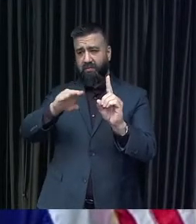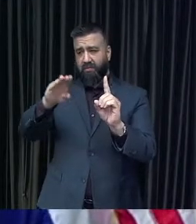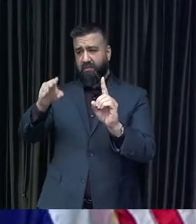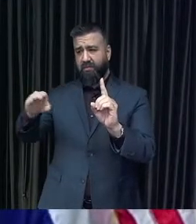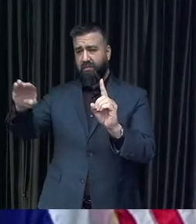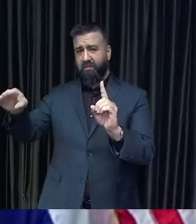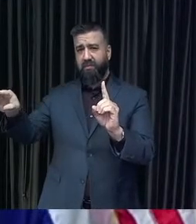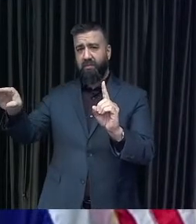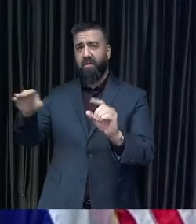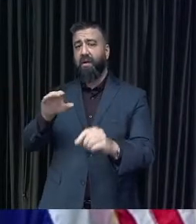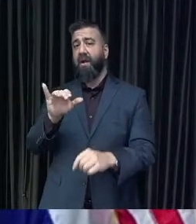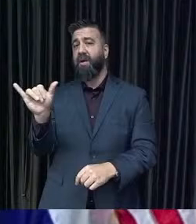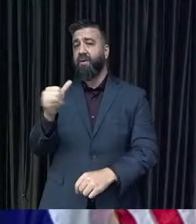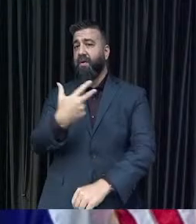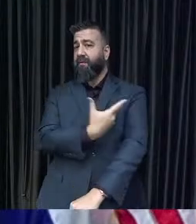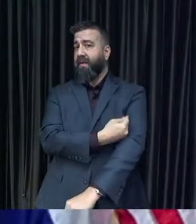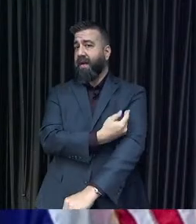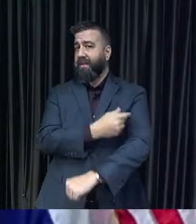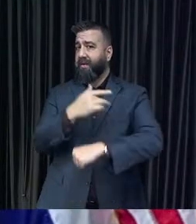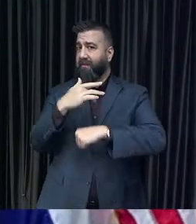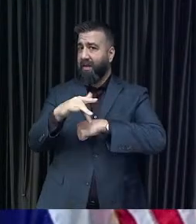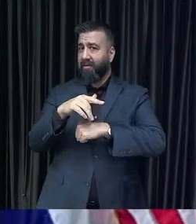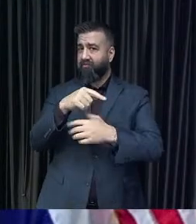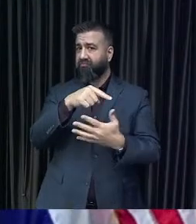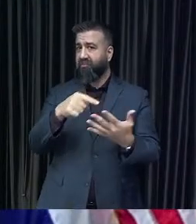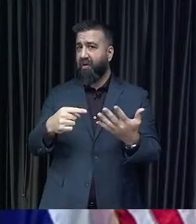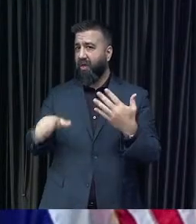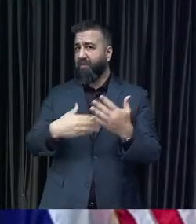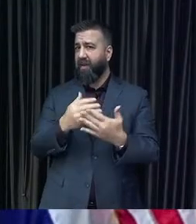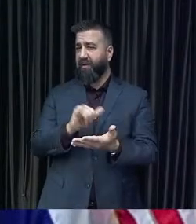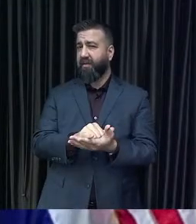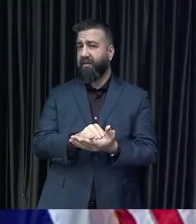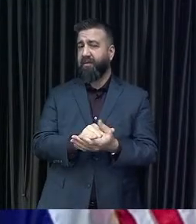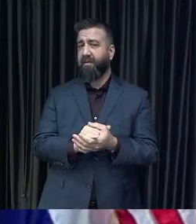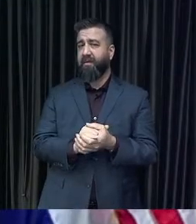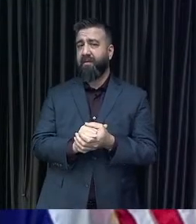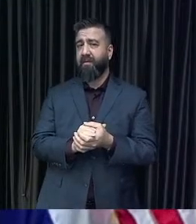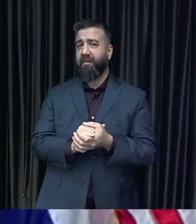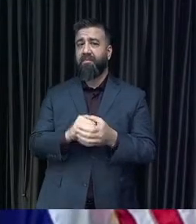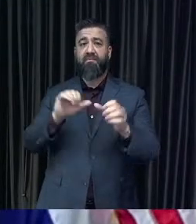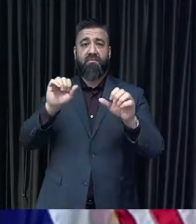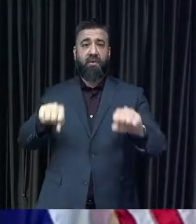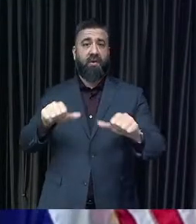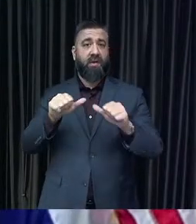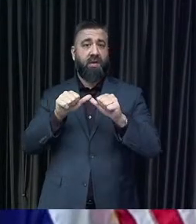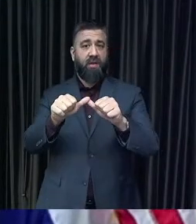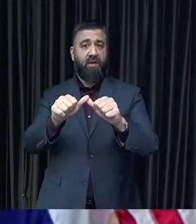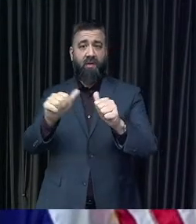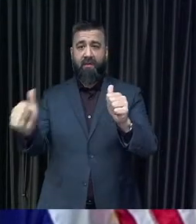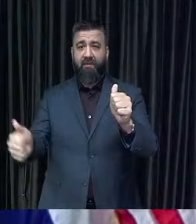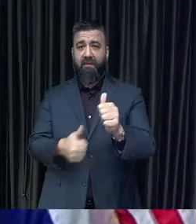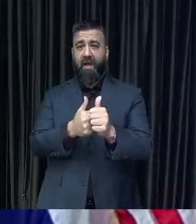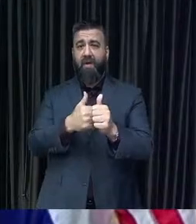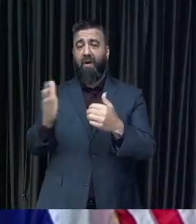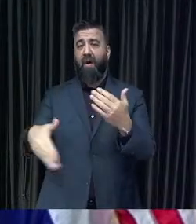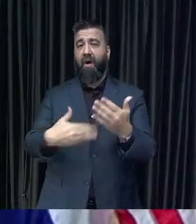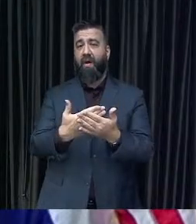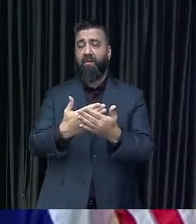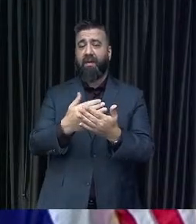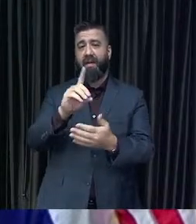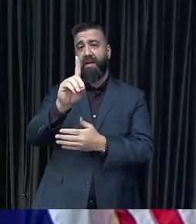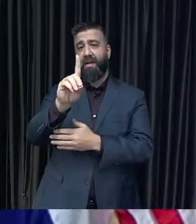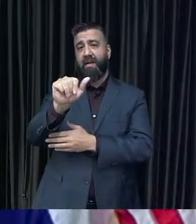positivity, and vaccine availability and administration. You can continue to follow all of our data